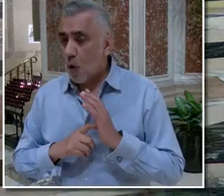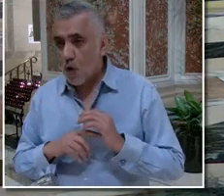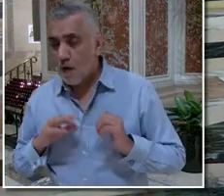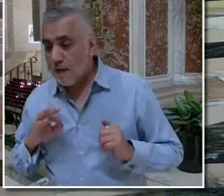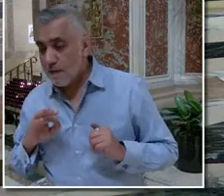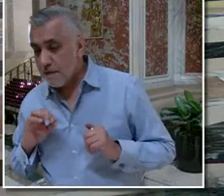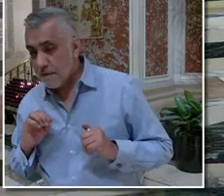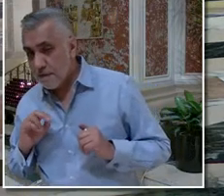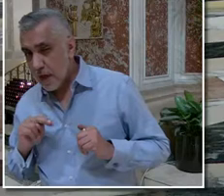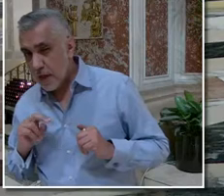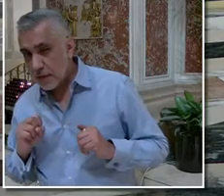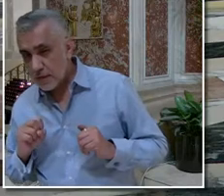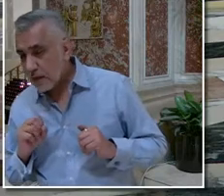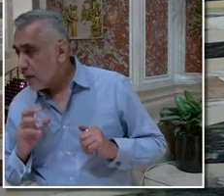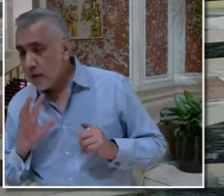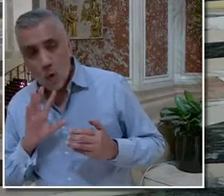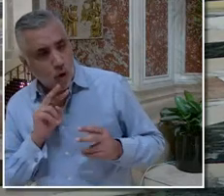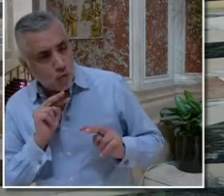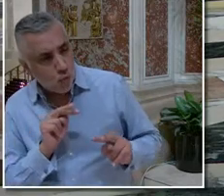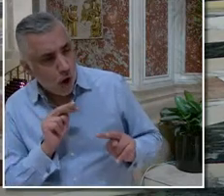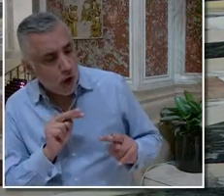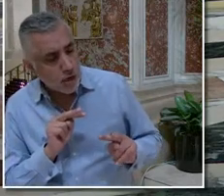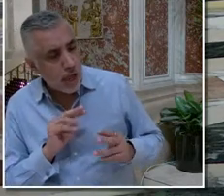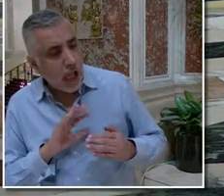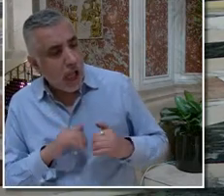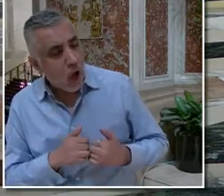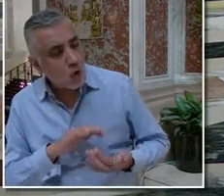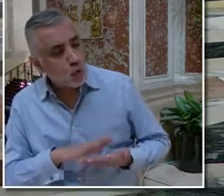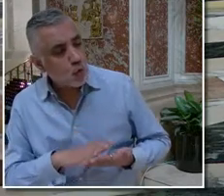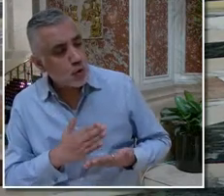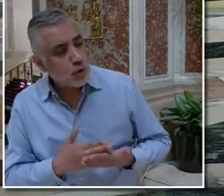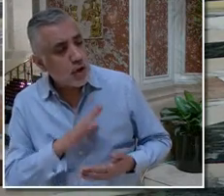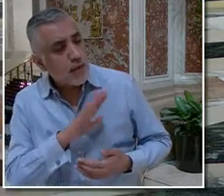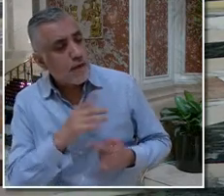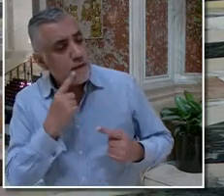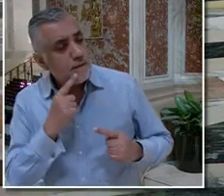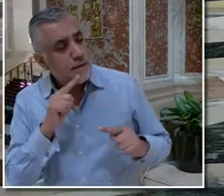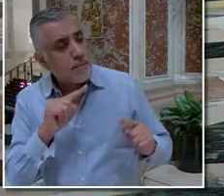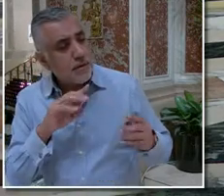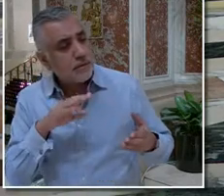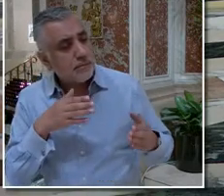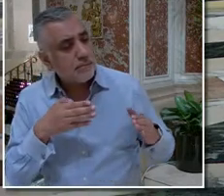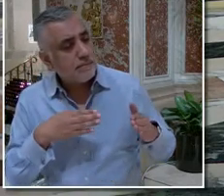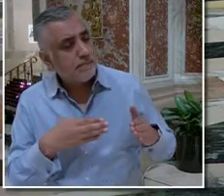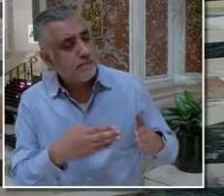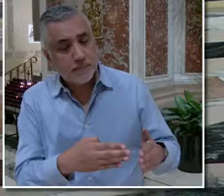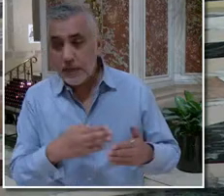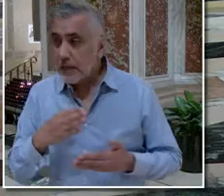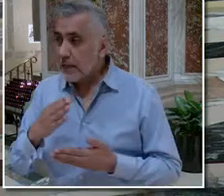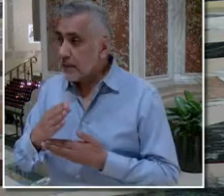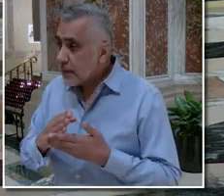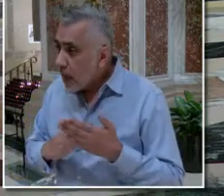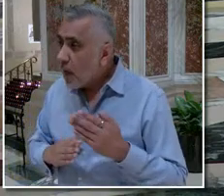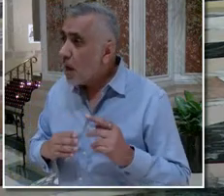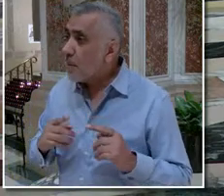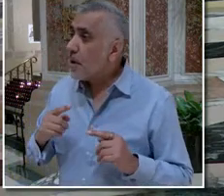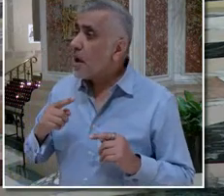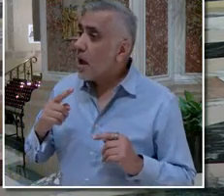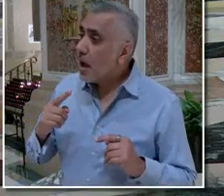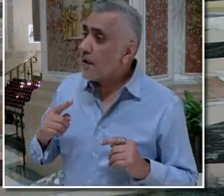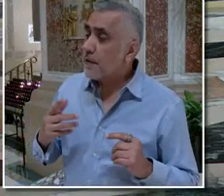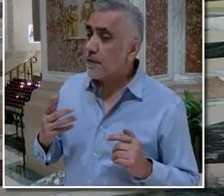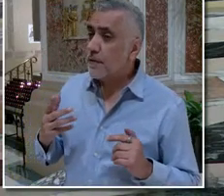to know how to prepare some of their famous cuisines. Some have even